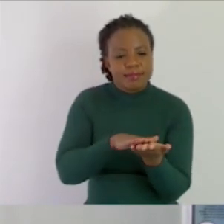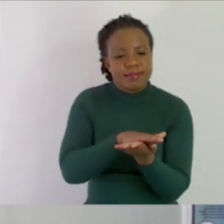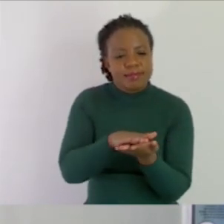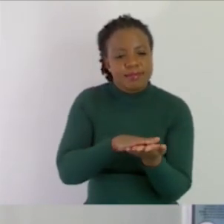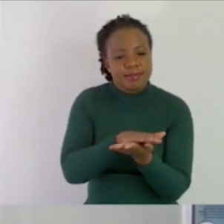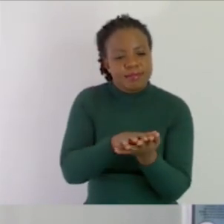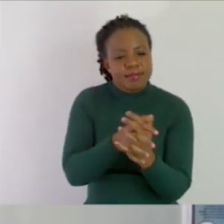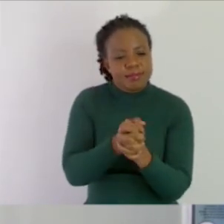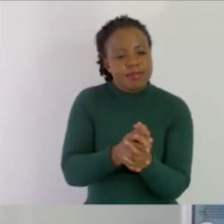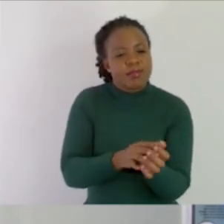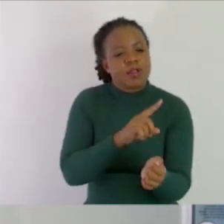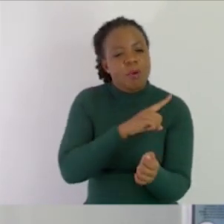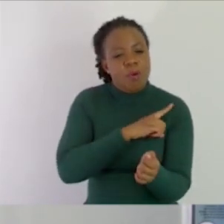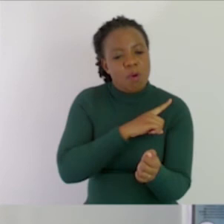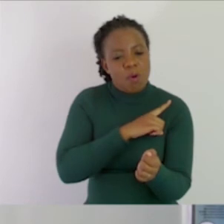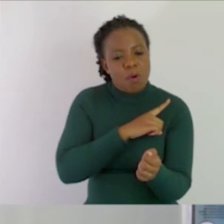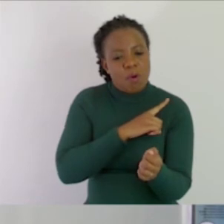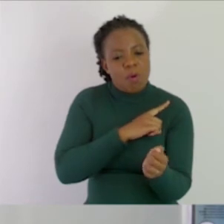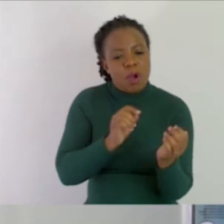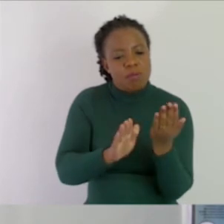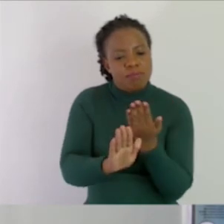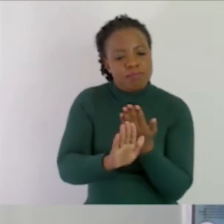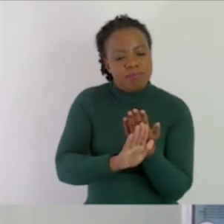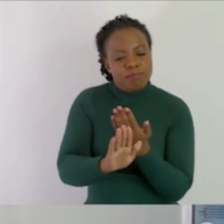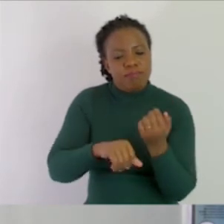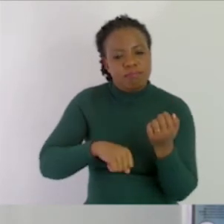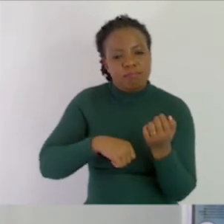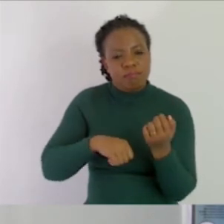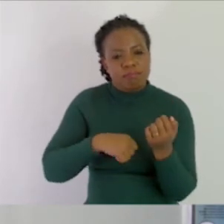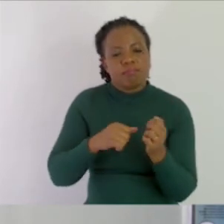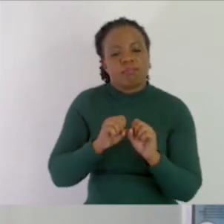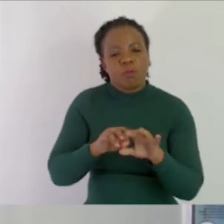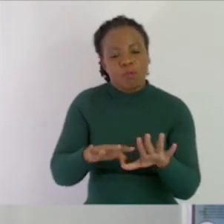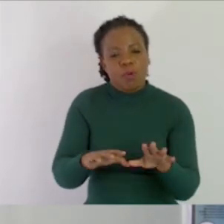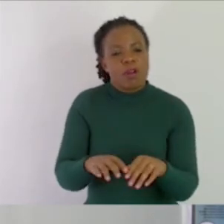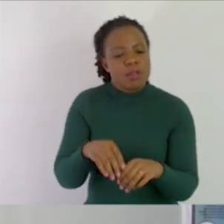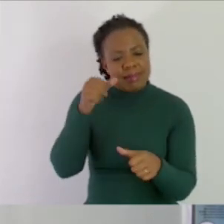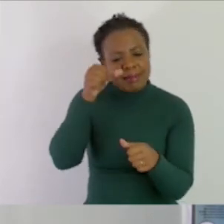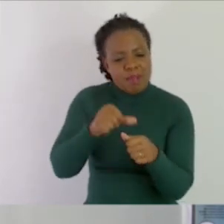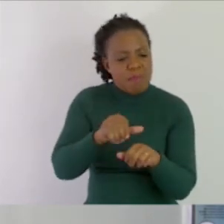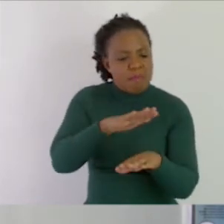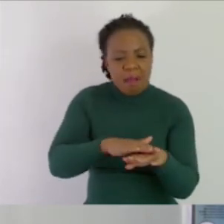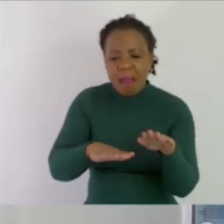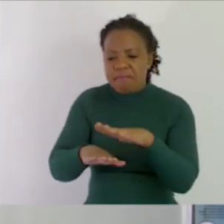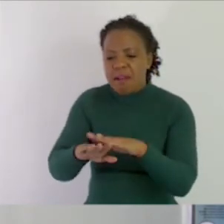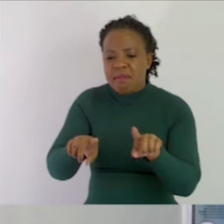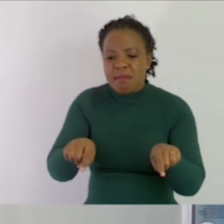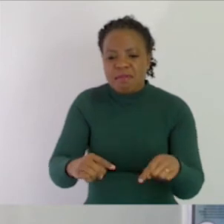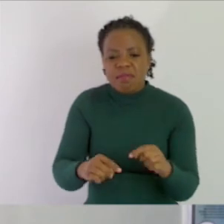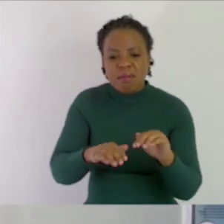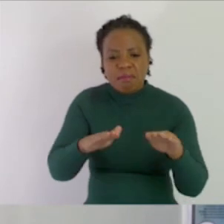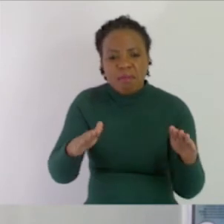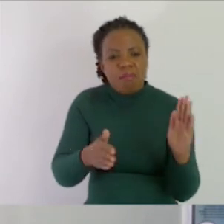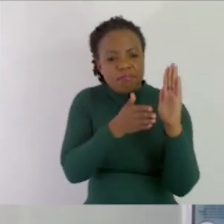every time. Remember, we are touching surfaces, we are touching desks, walls, and